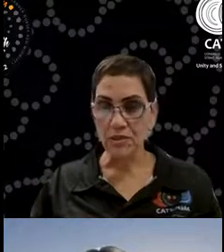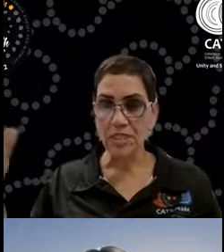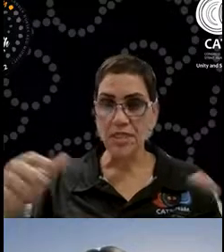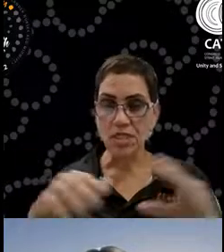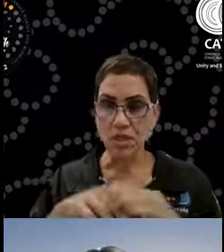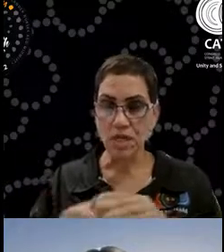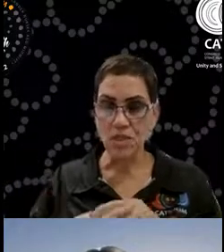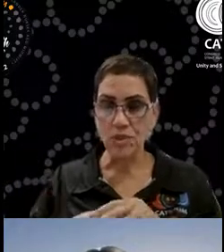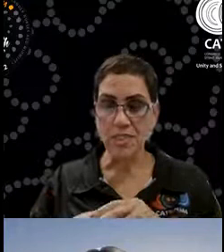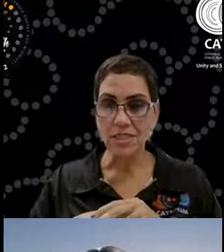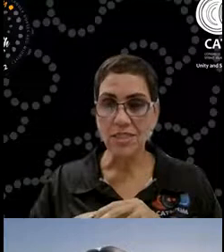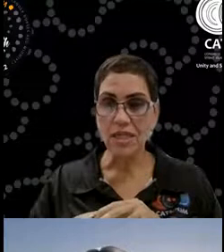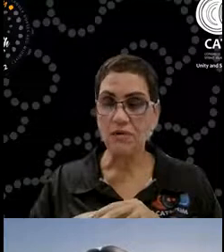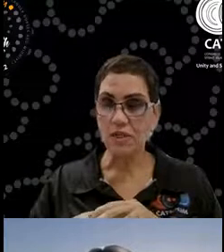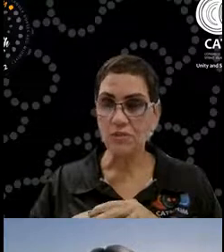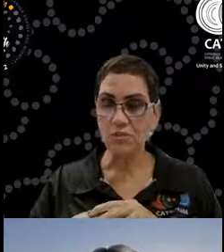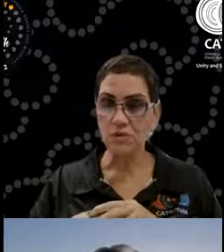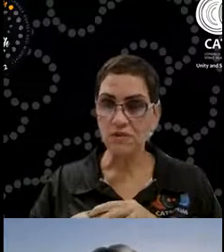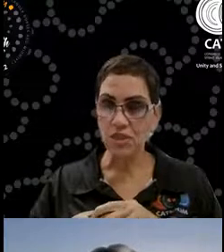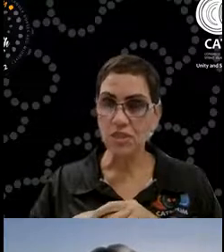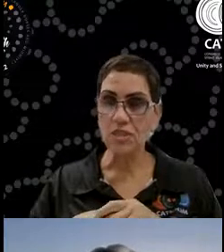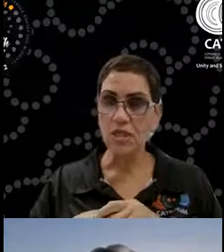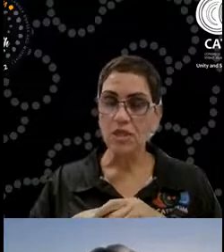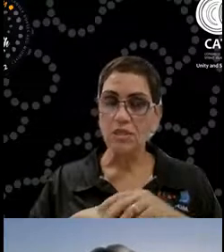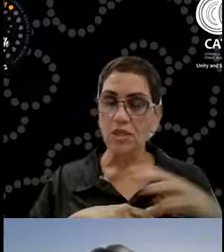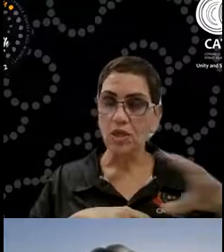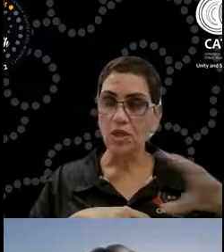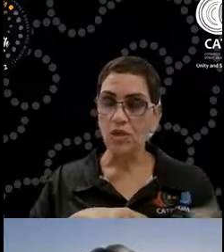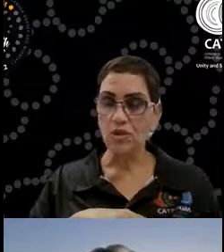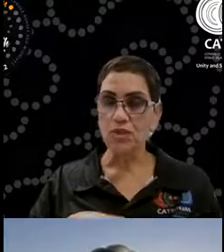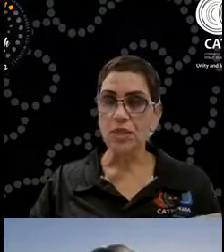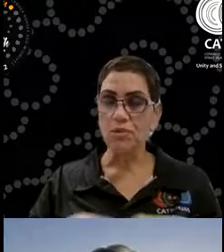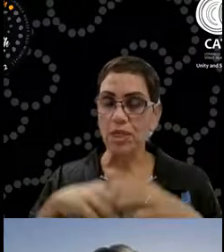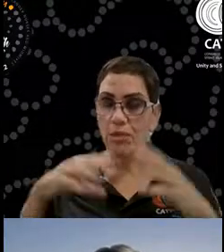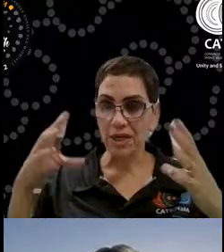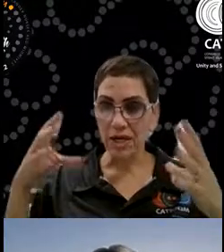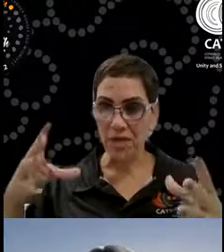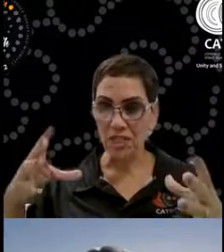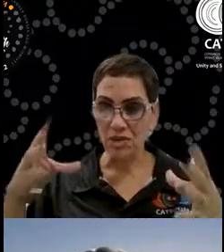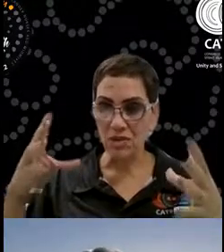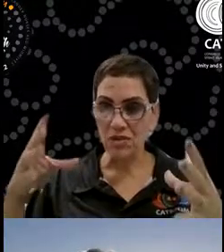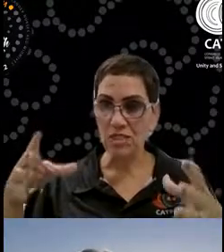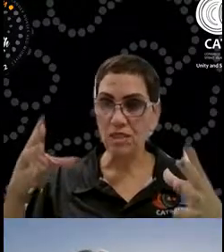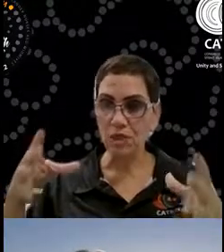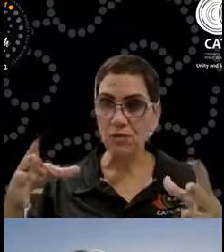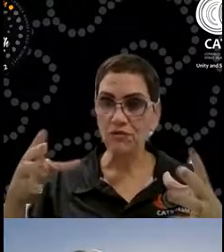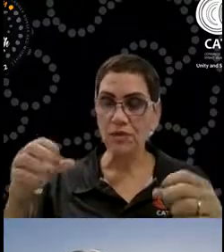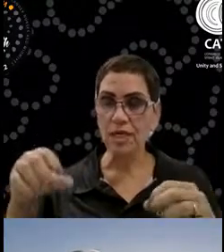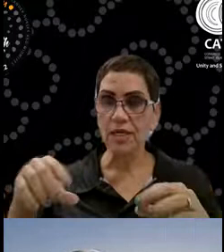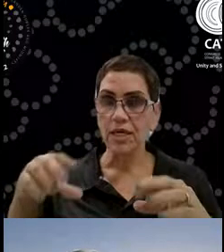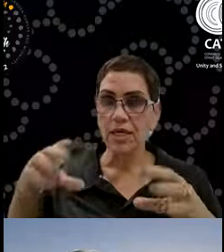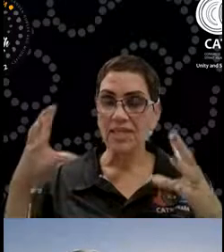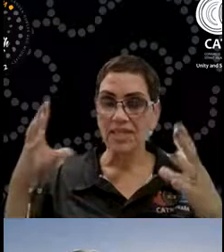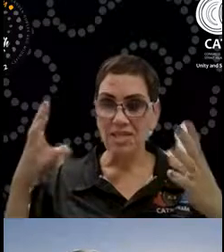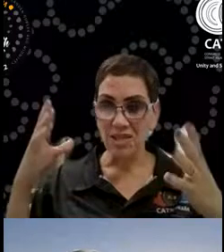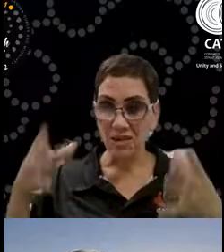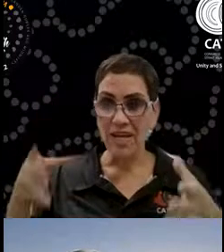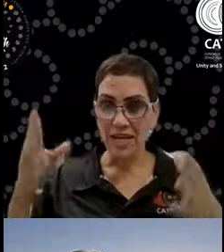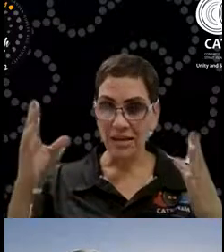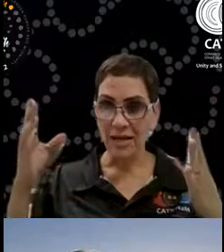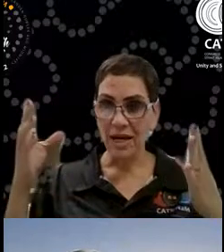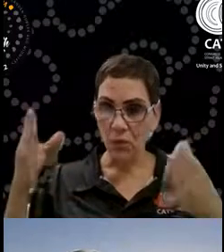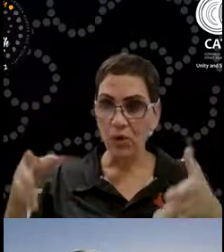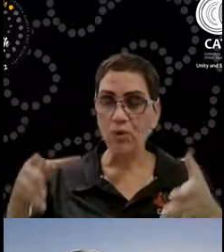worked across a faculty that had 26 undergraduate professions. So the opportunity to be able to come back to nursing and midwifery